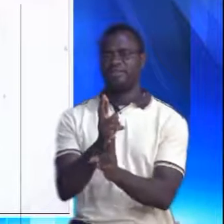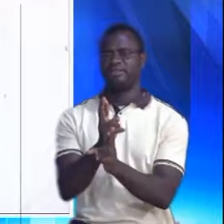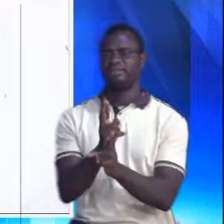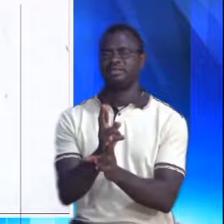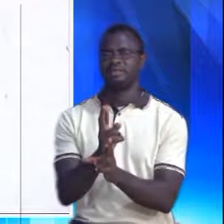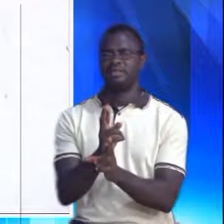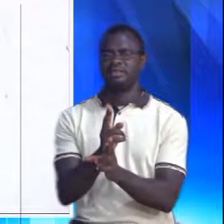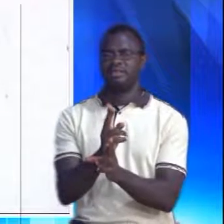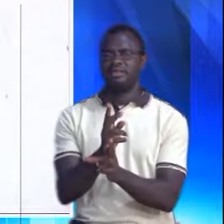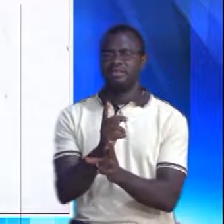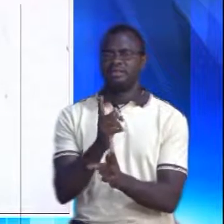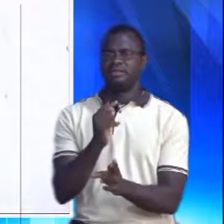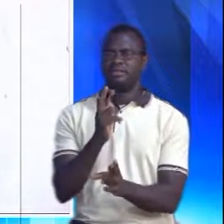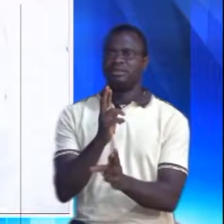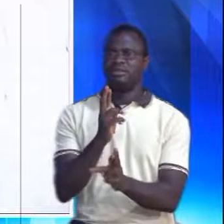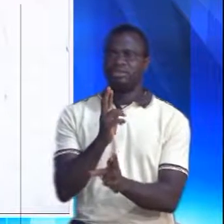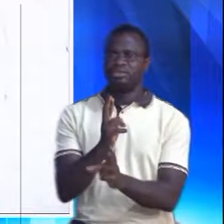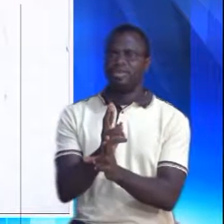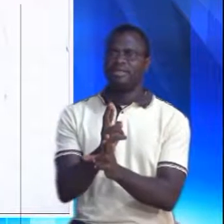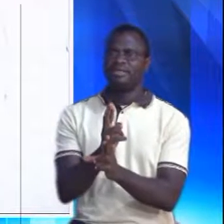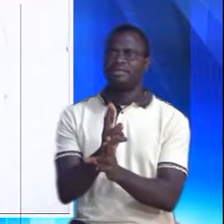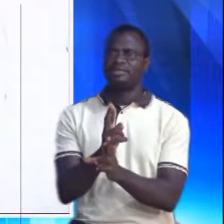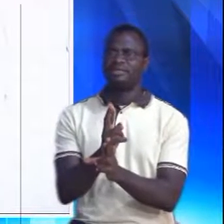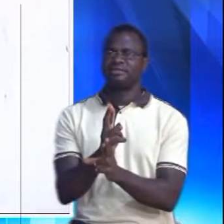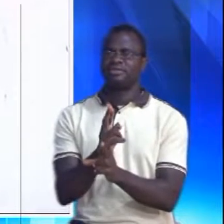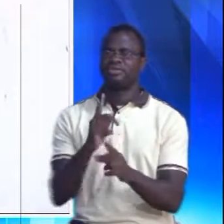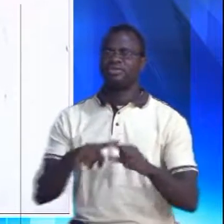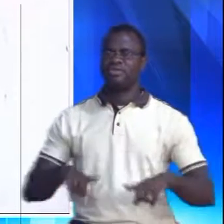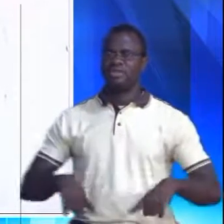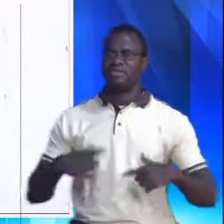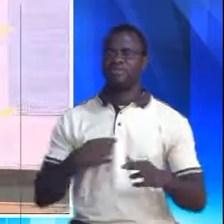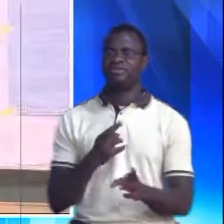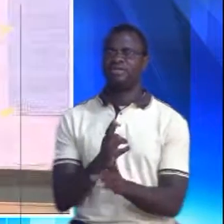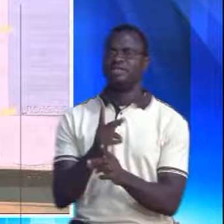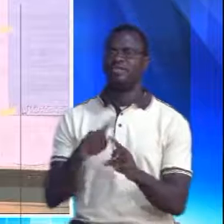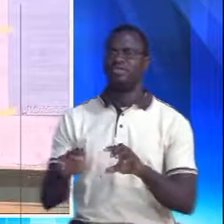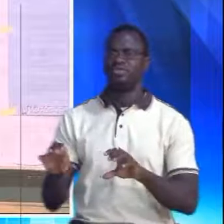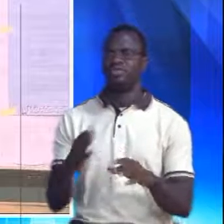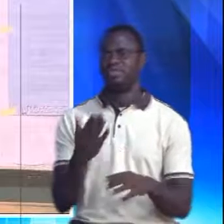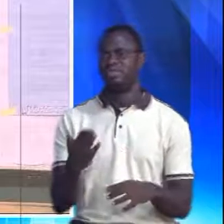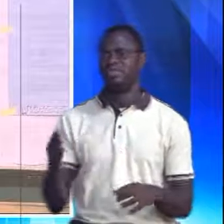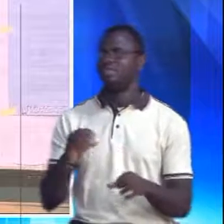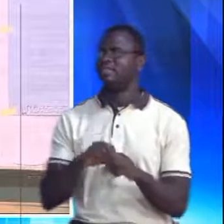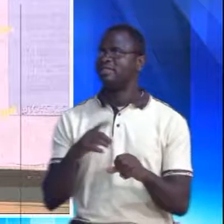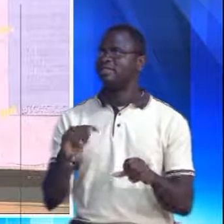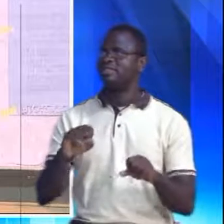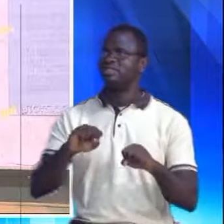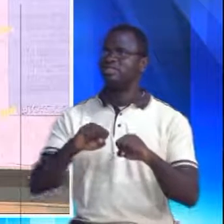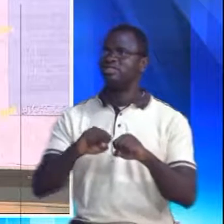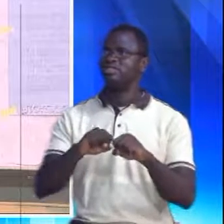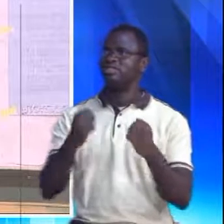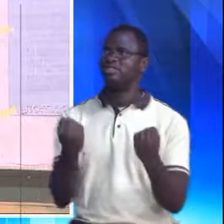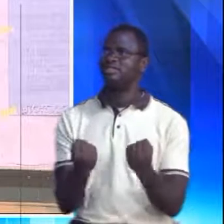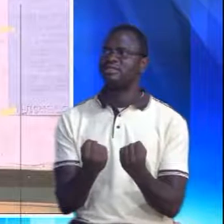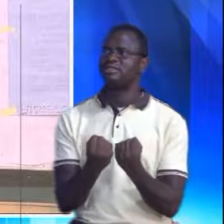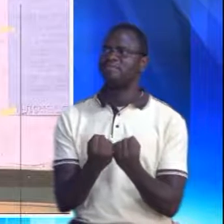human right is egalitarian. Egalitarian in the sense that it is equal for everybody, whether you are rich or